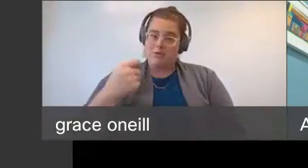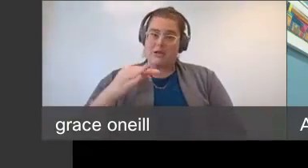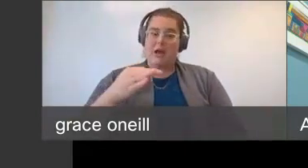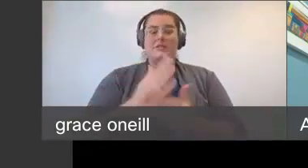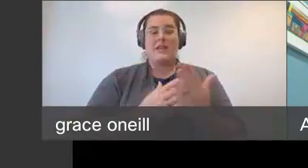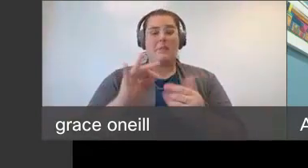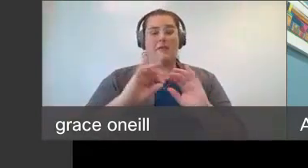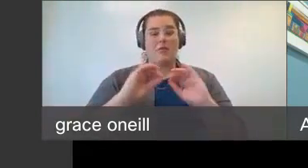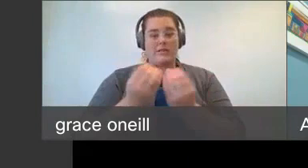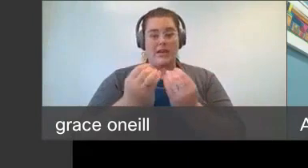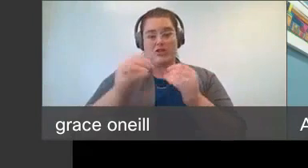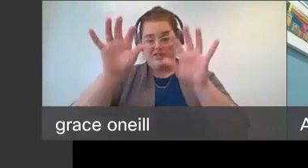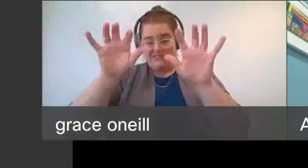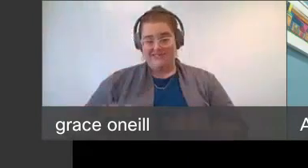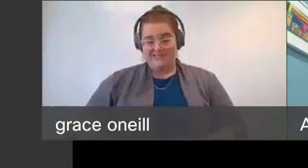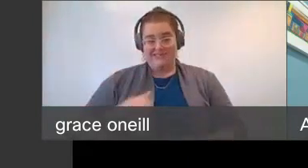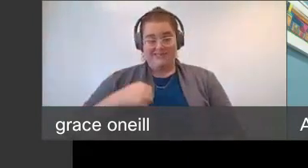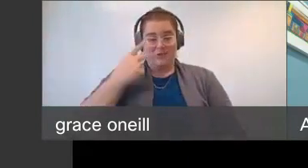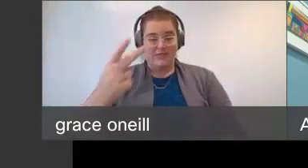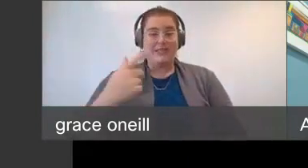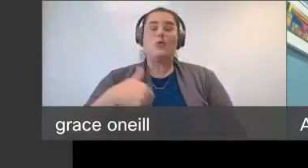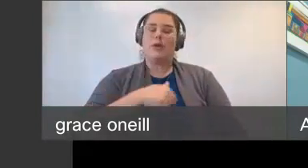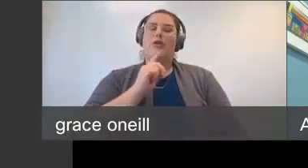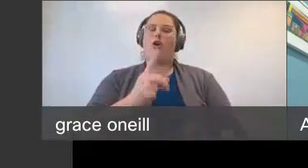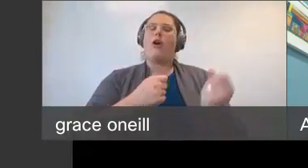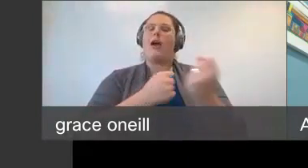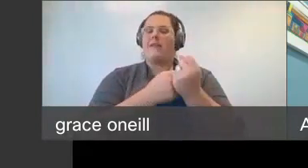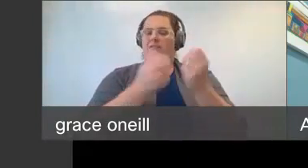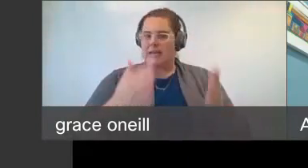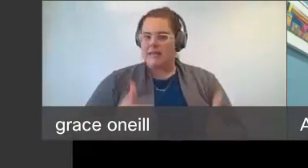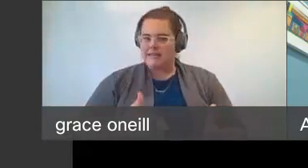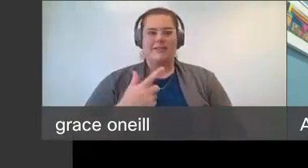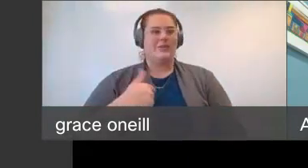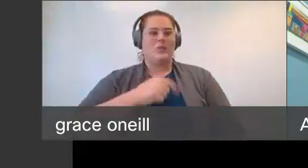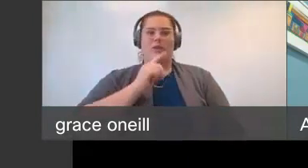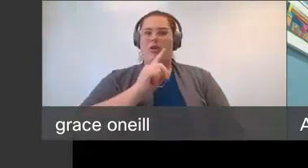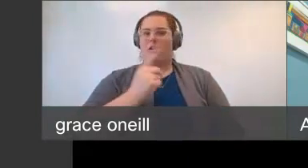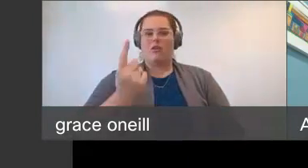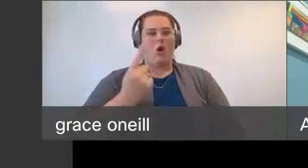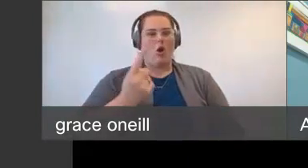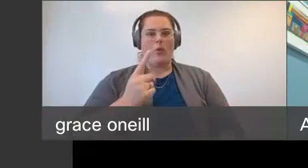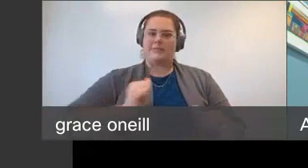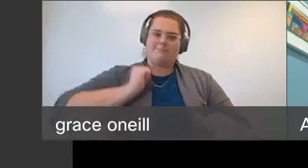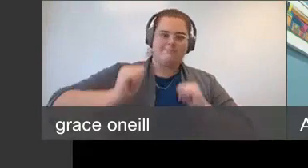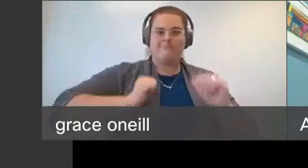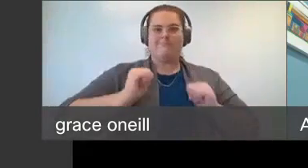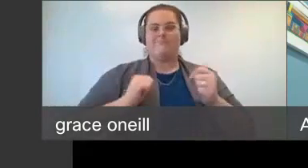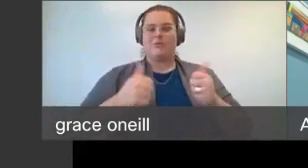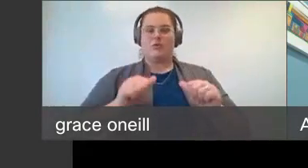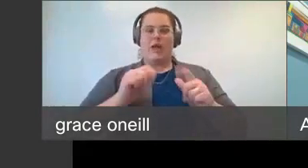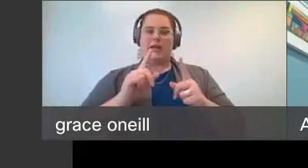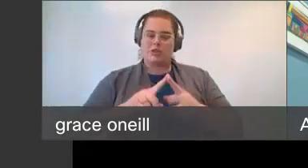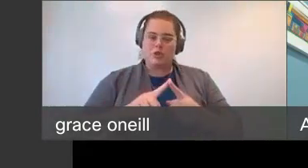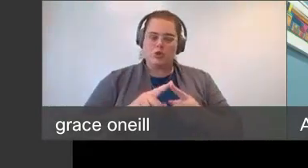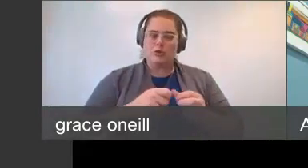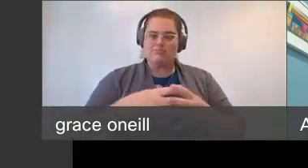We consider ourselves advocates, and we are always looking to really advance the medical field